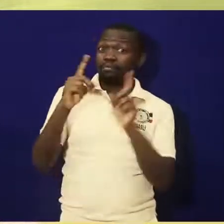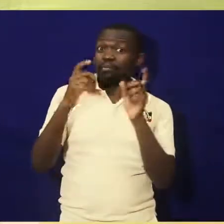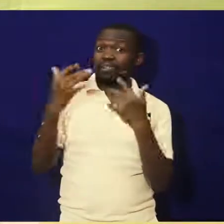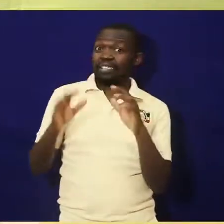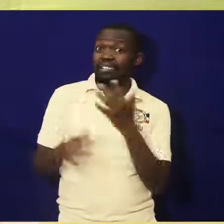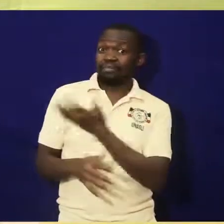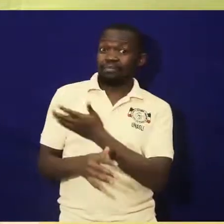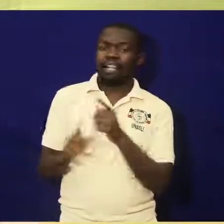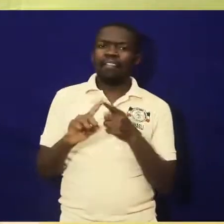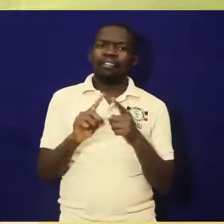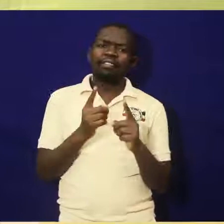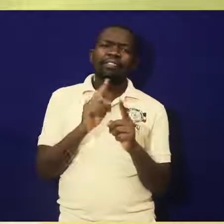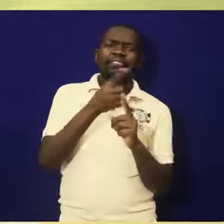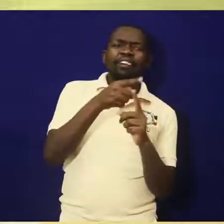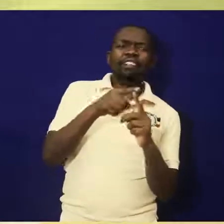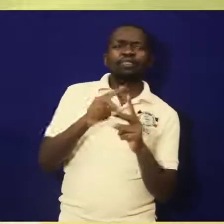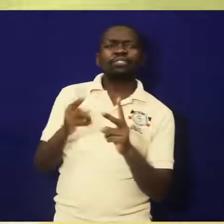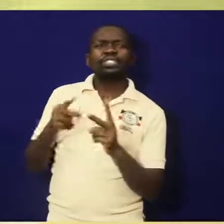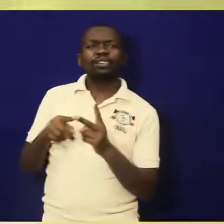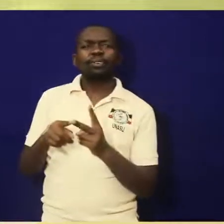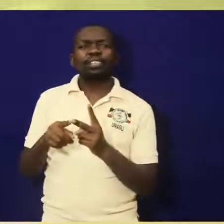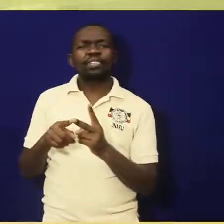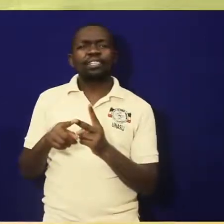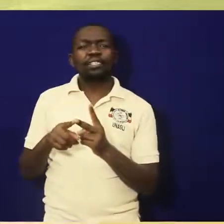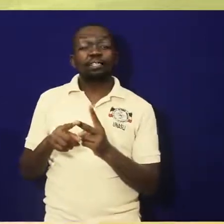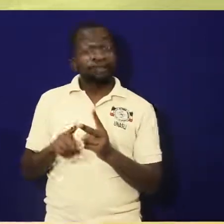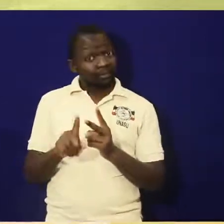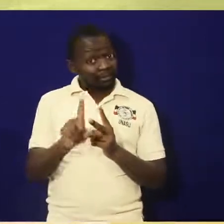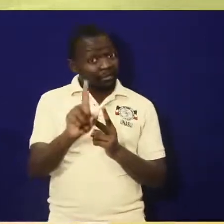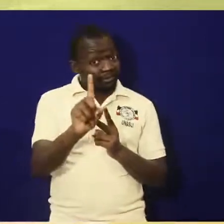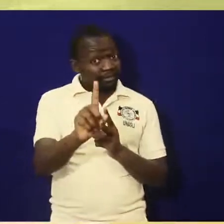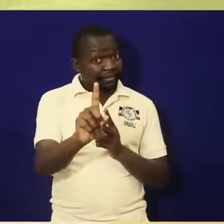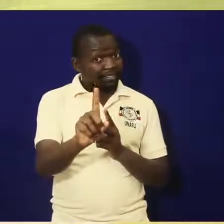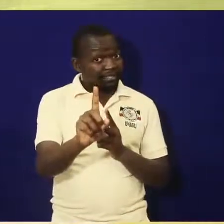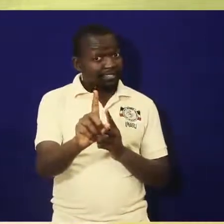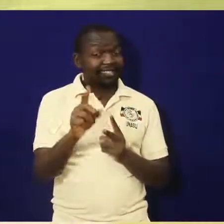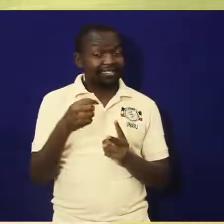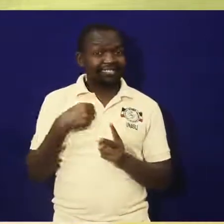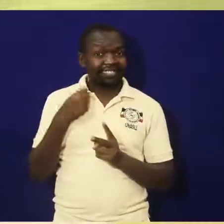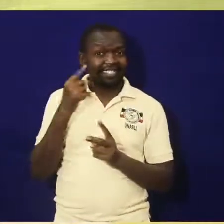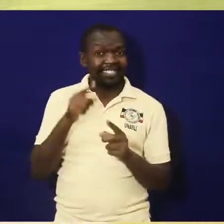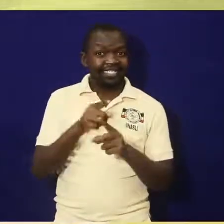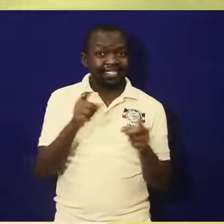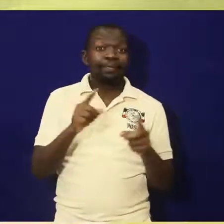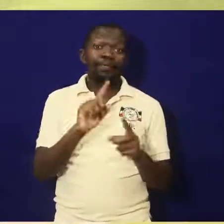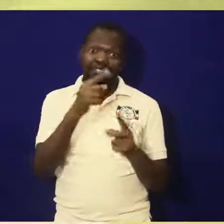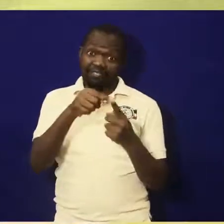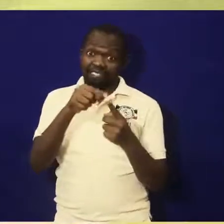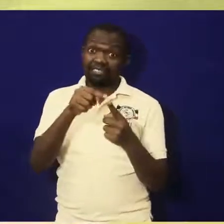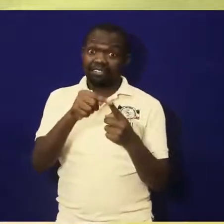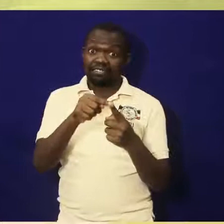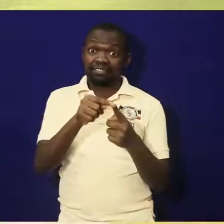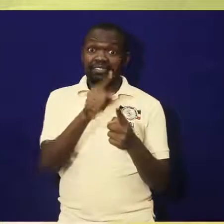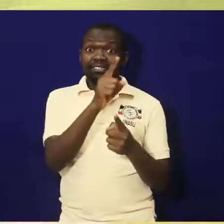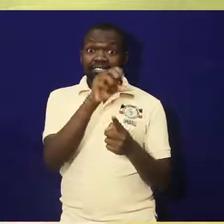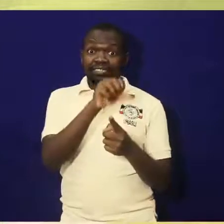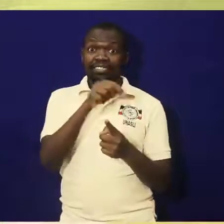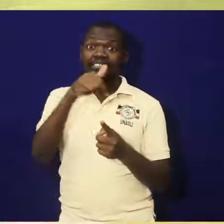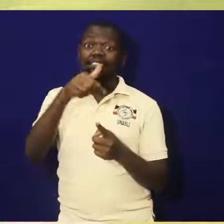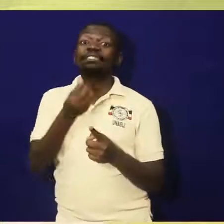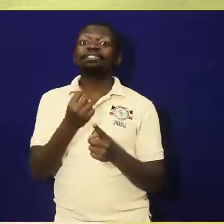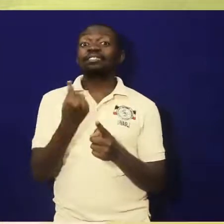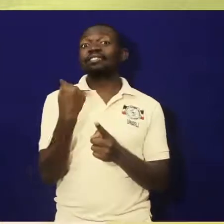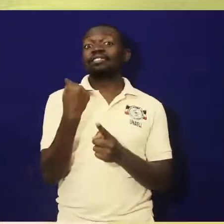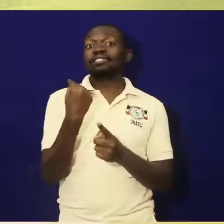second? Oh yes, I understand. It is the first one. Thank you. It is the first